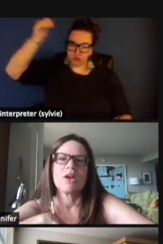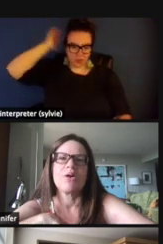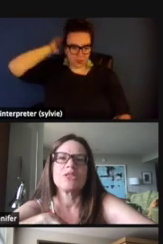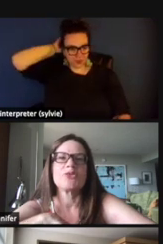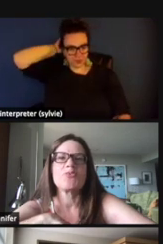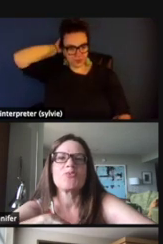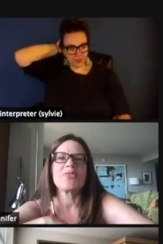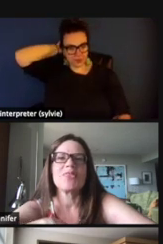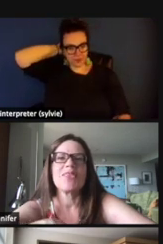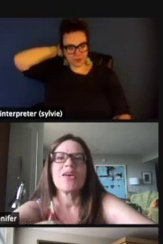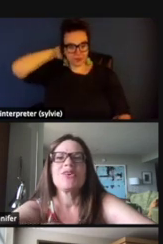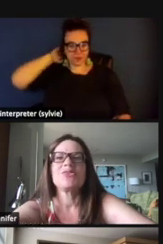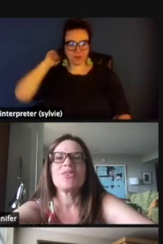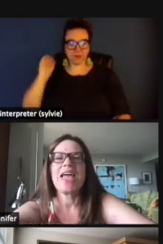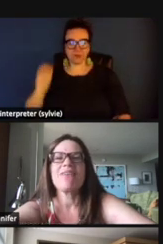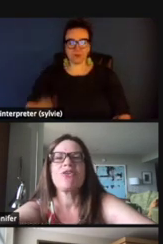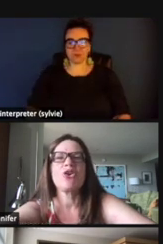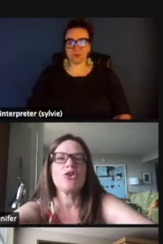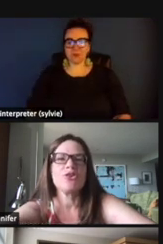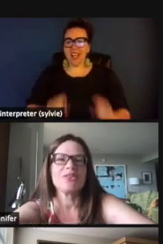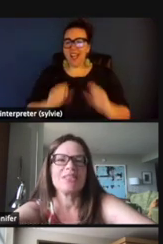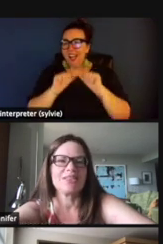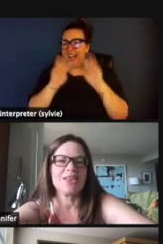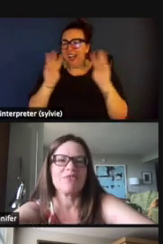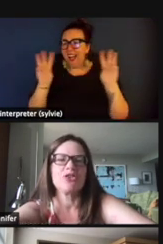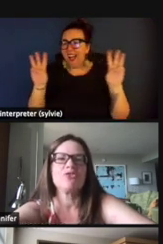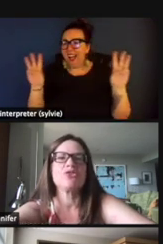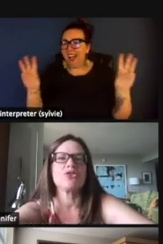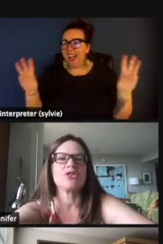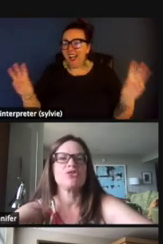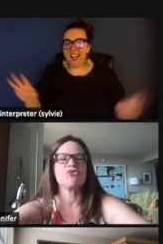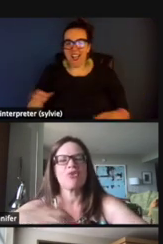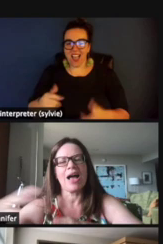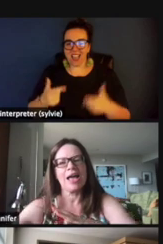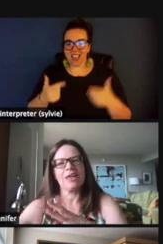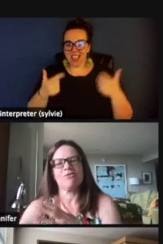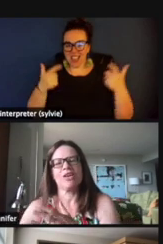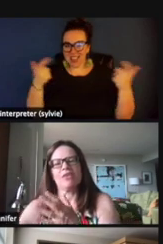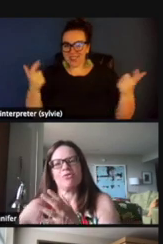Oh, beautiful. All right, so they have herds, they have huge herds as you